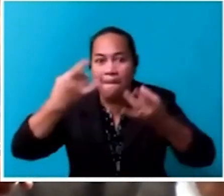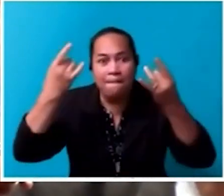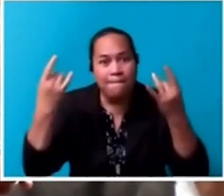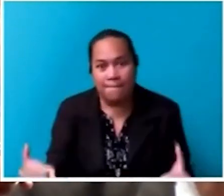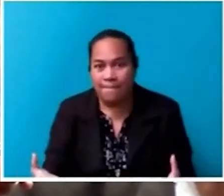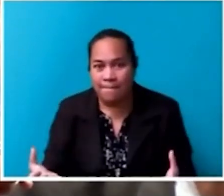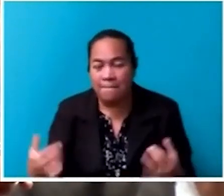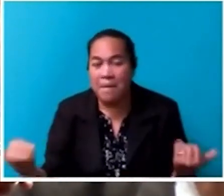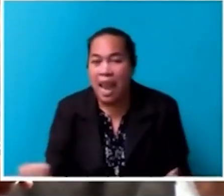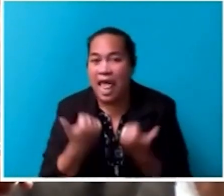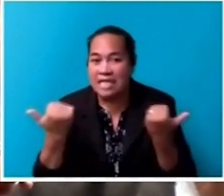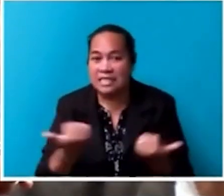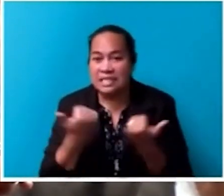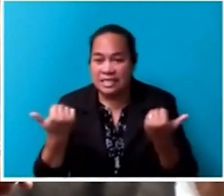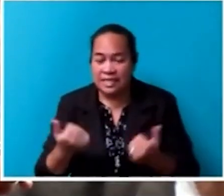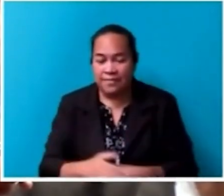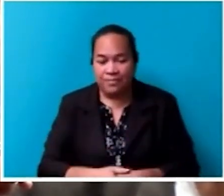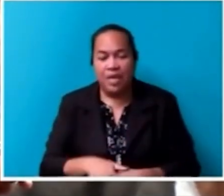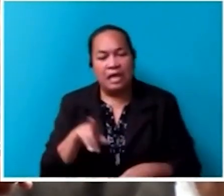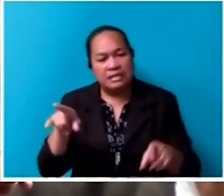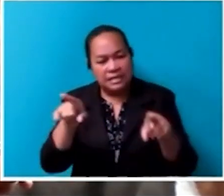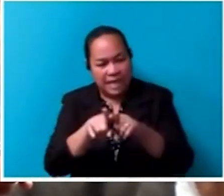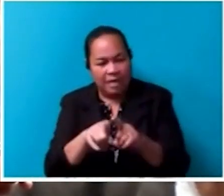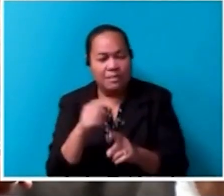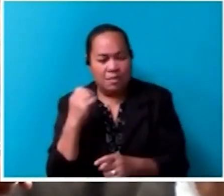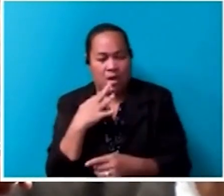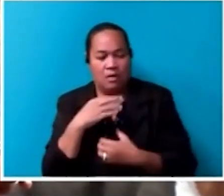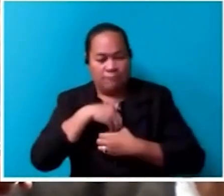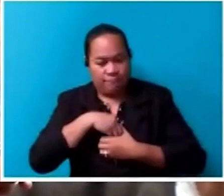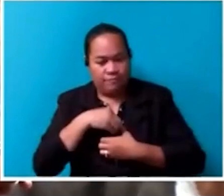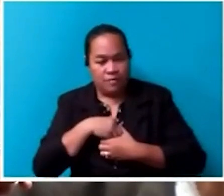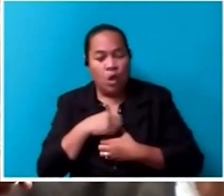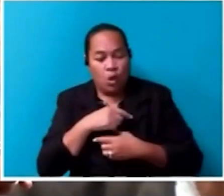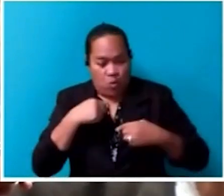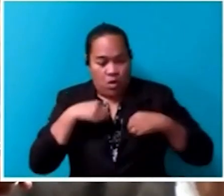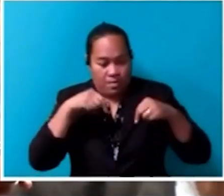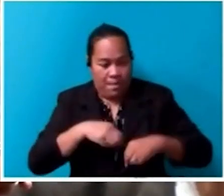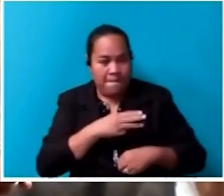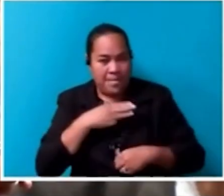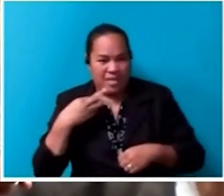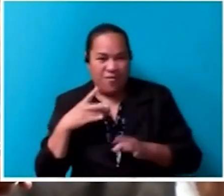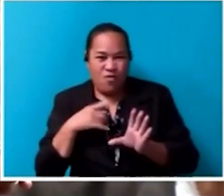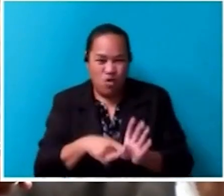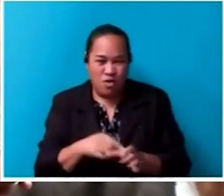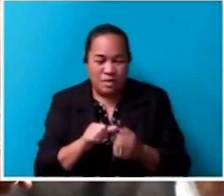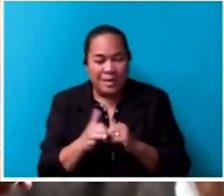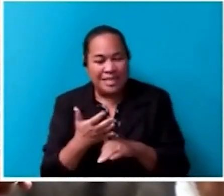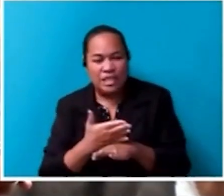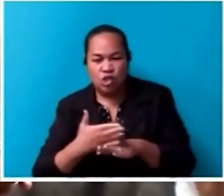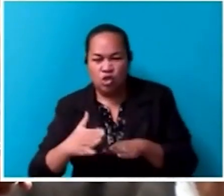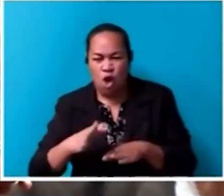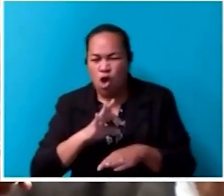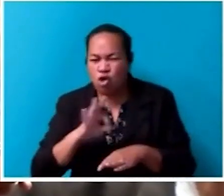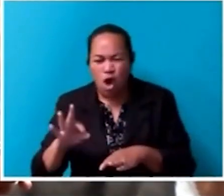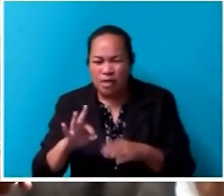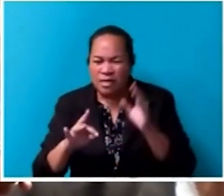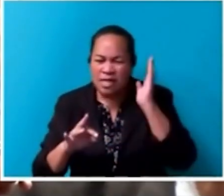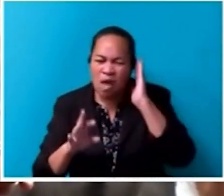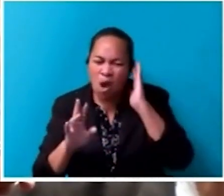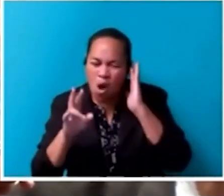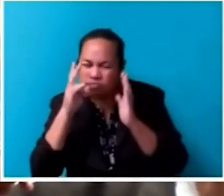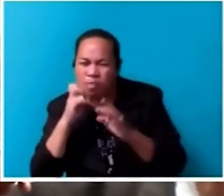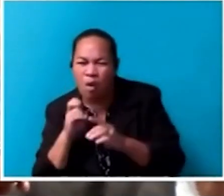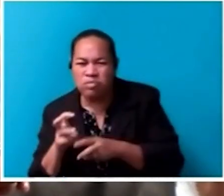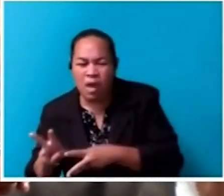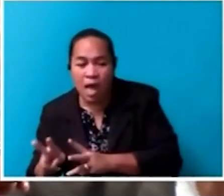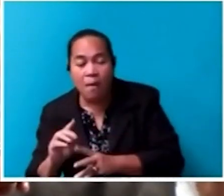same spirit, Honourable Speaker, we in the Ministry have cast our net anew, not in the traditional waters, but